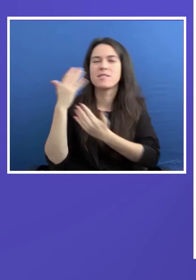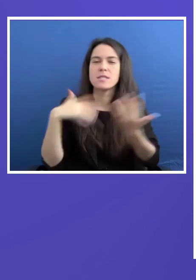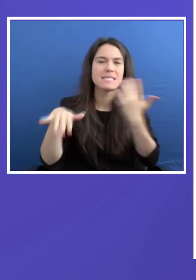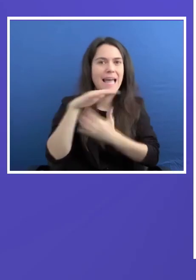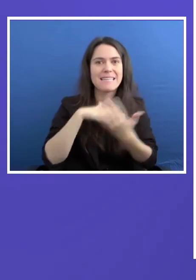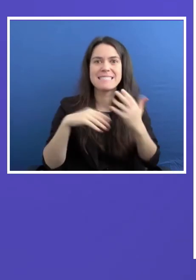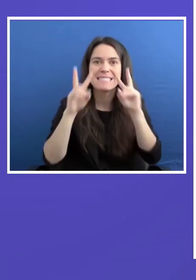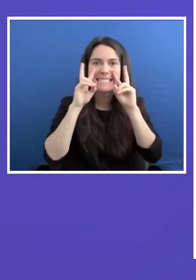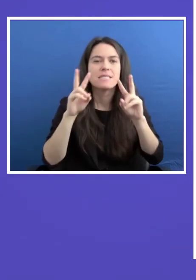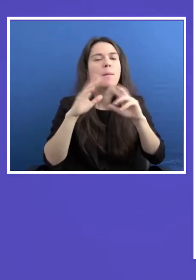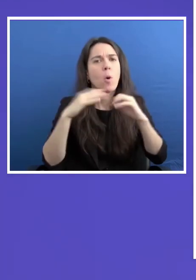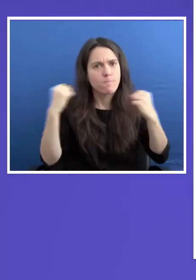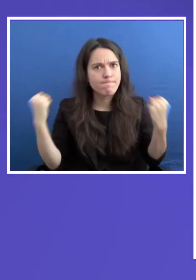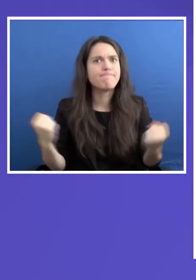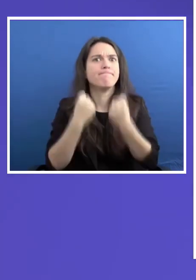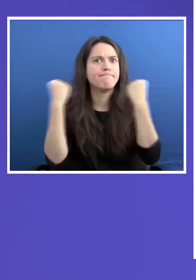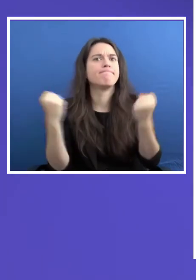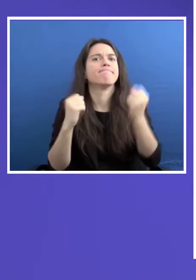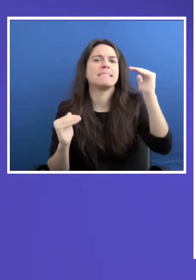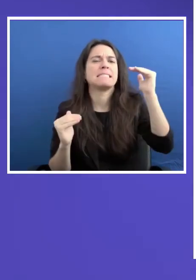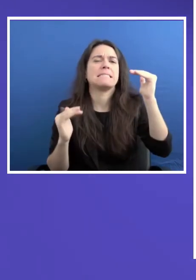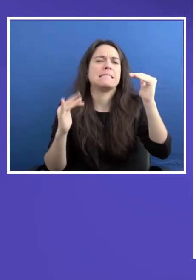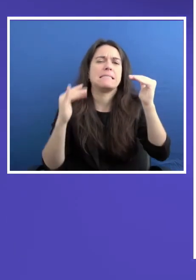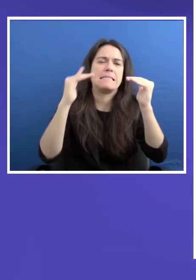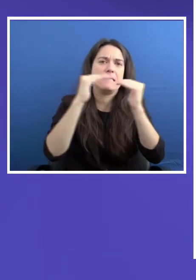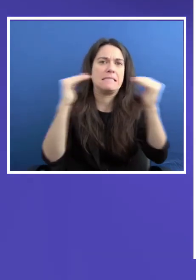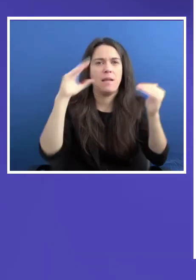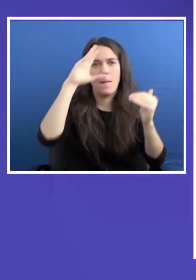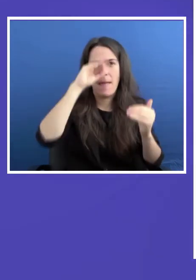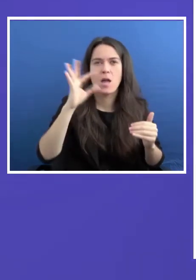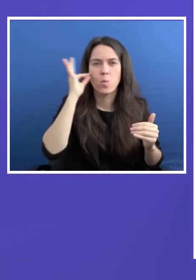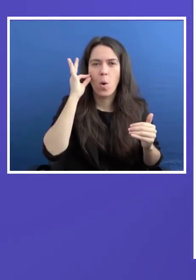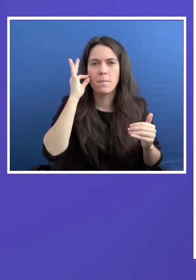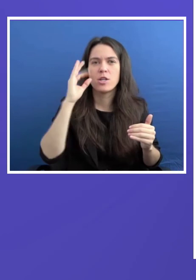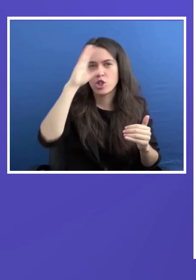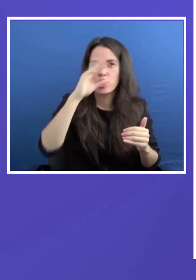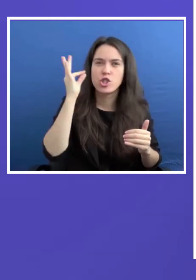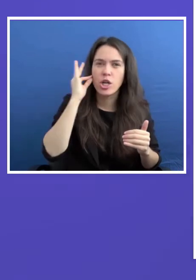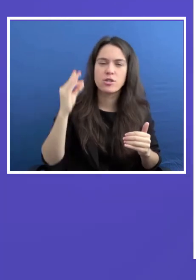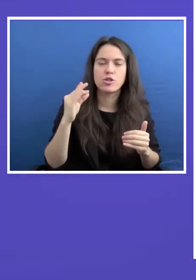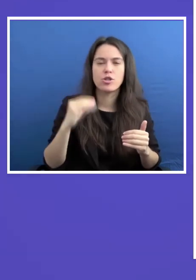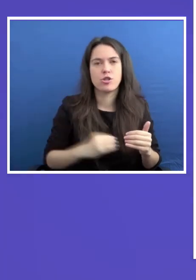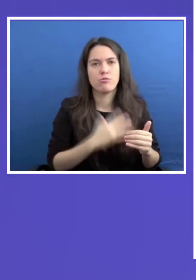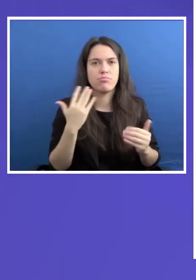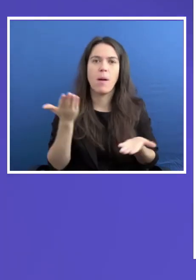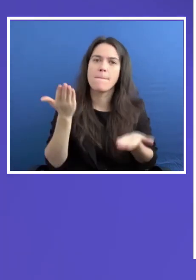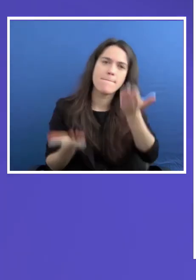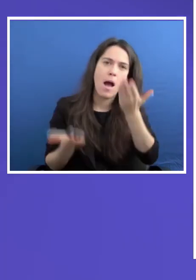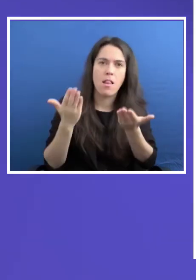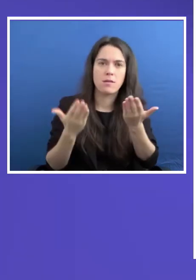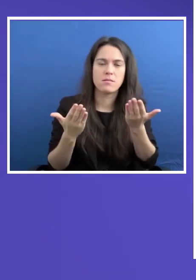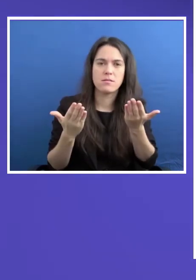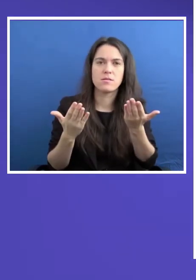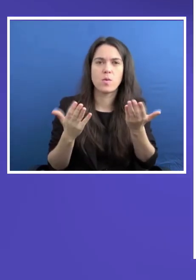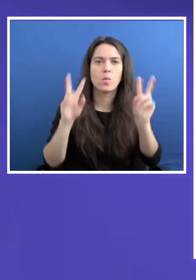equality between men and women, for a more gender-balanced approach to topics and discussions, and for a